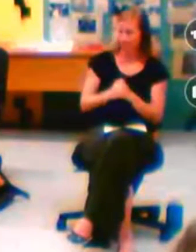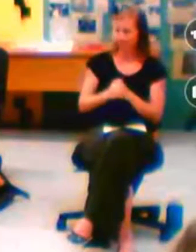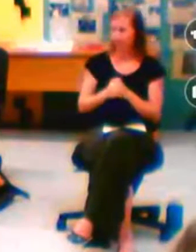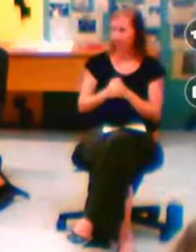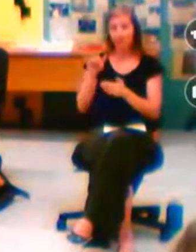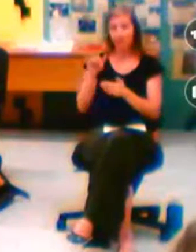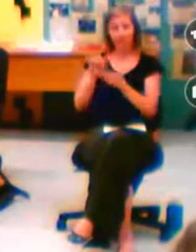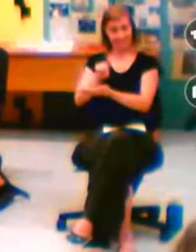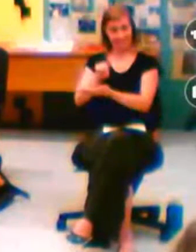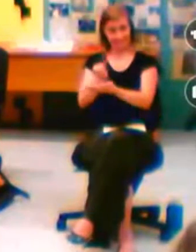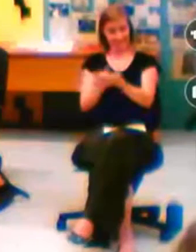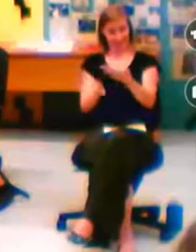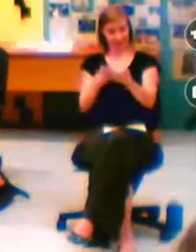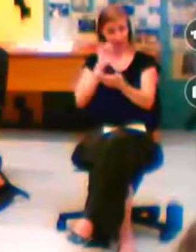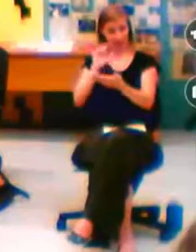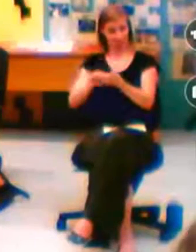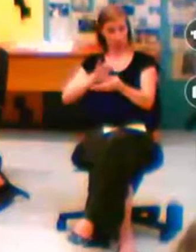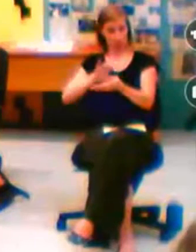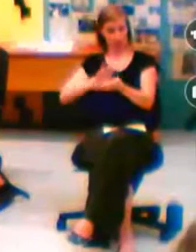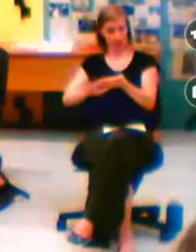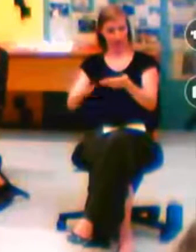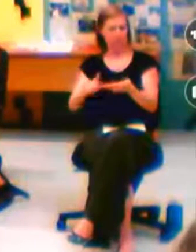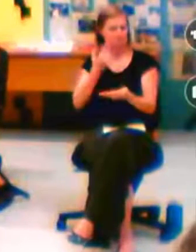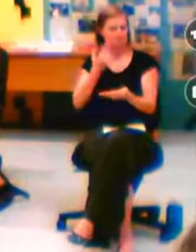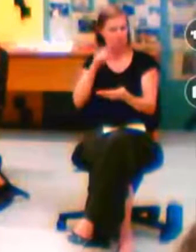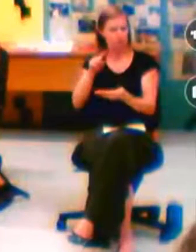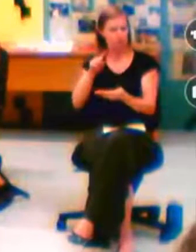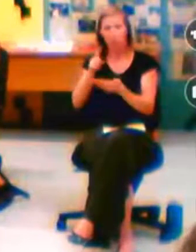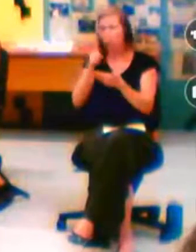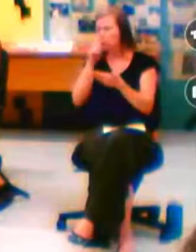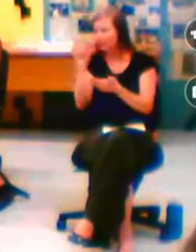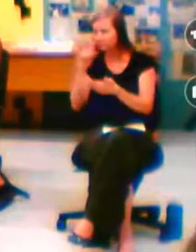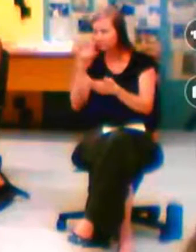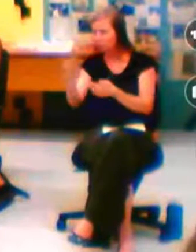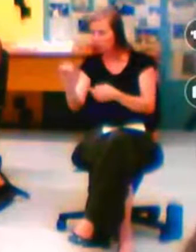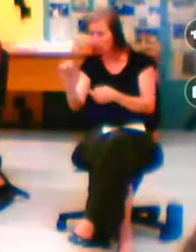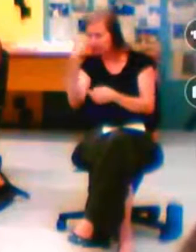is just that 1115. And so